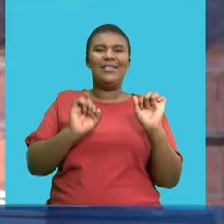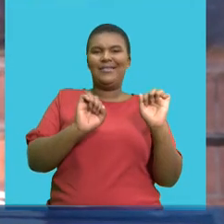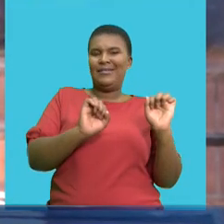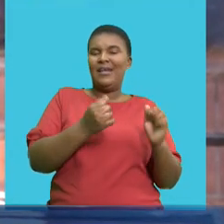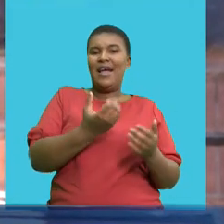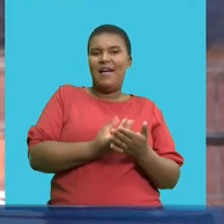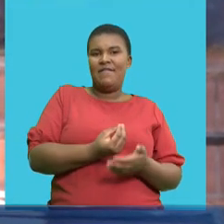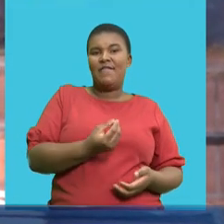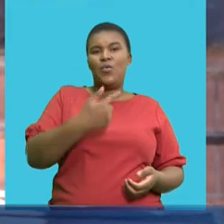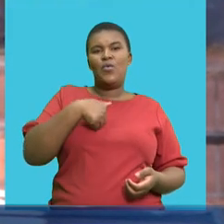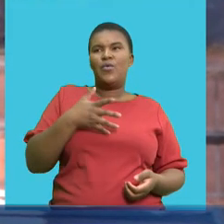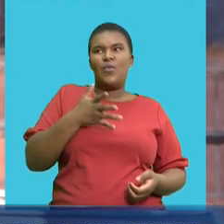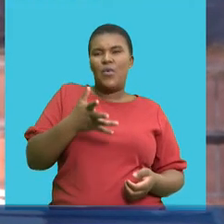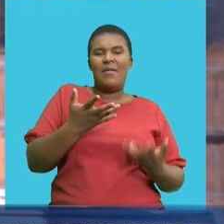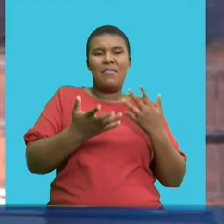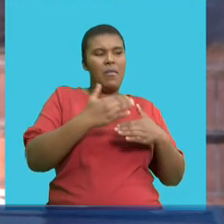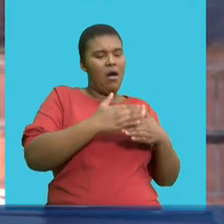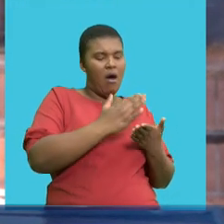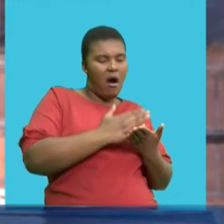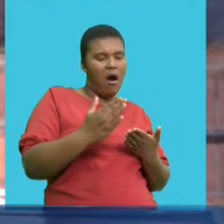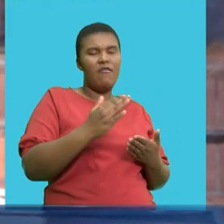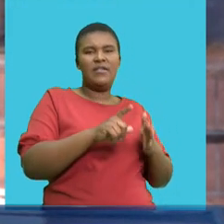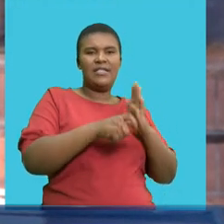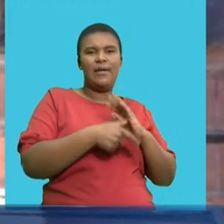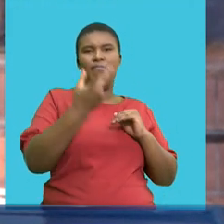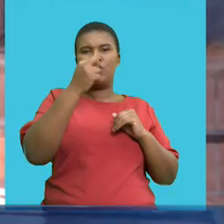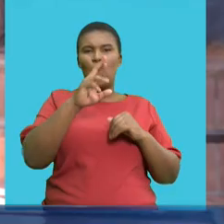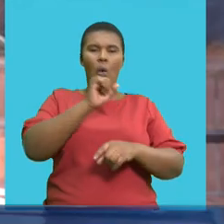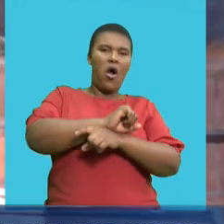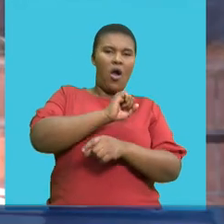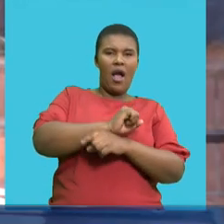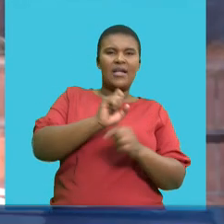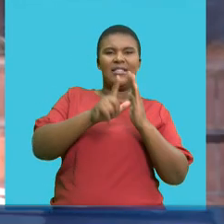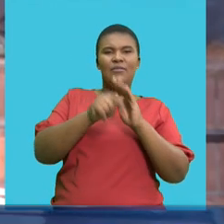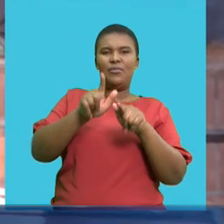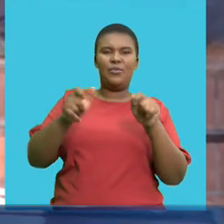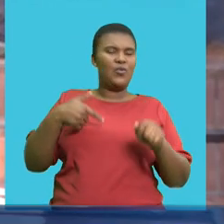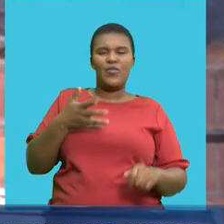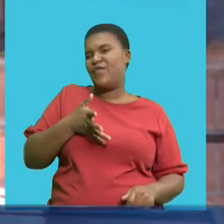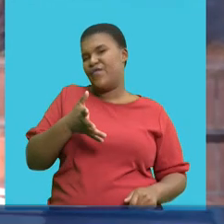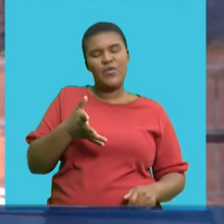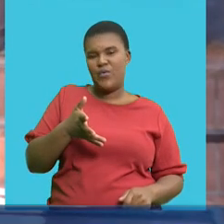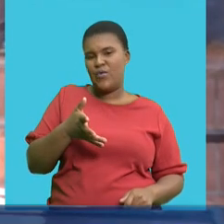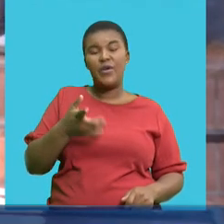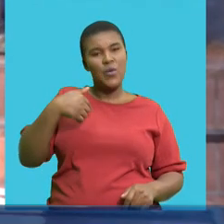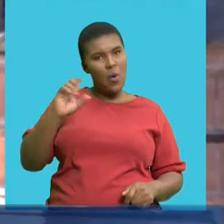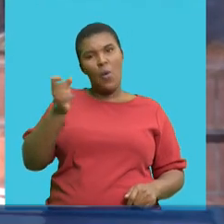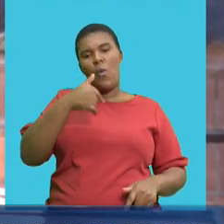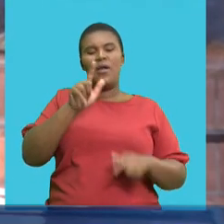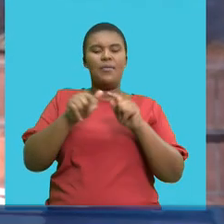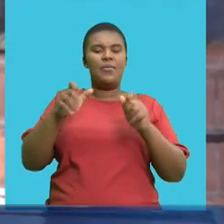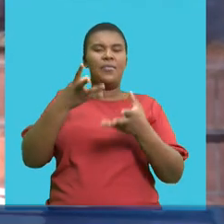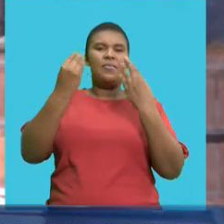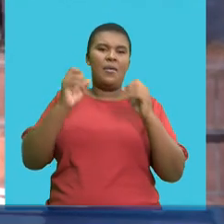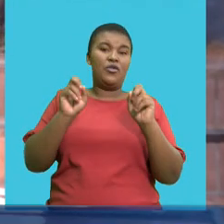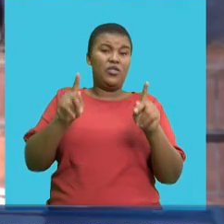have, you know, because we don't want to discriminate any human being from opportunities. So